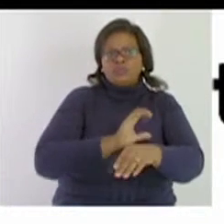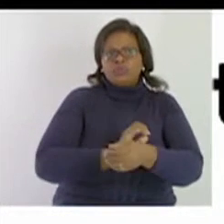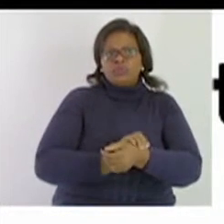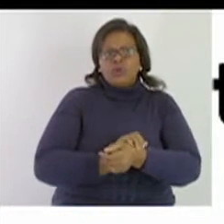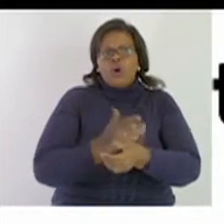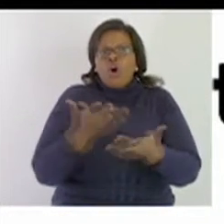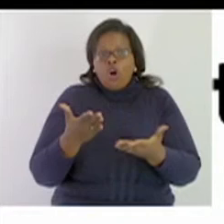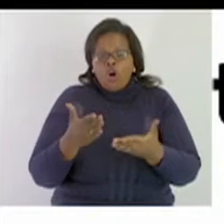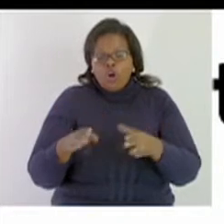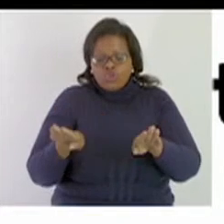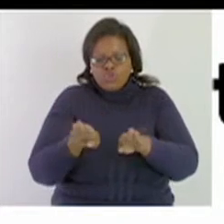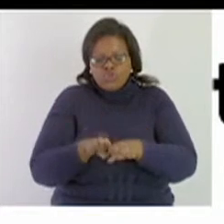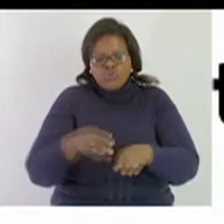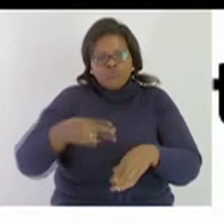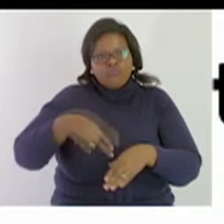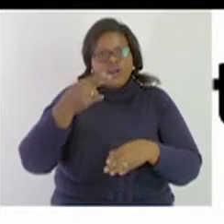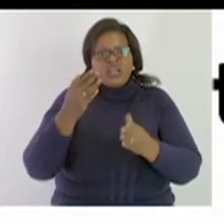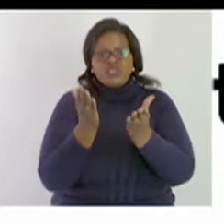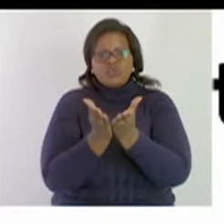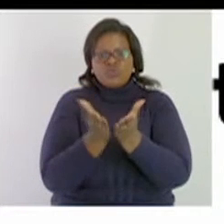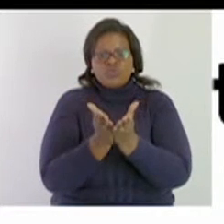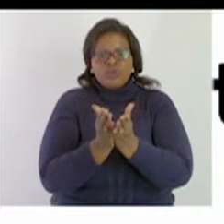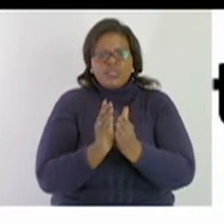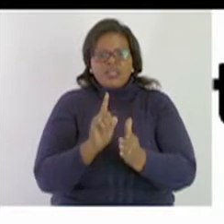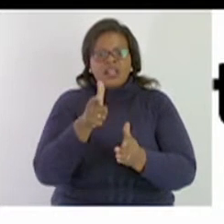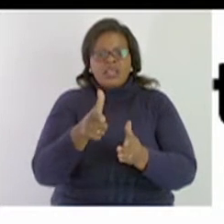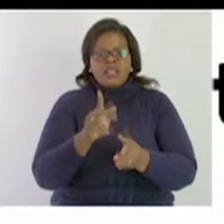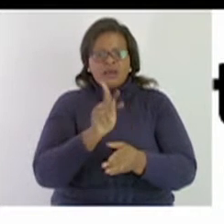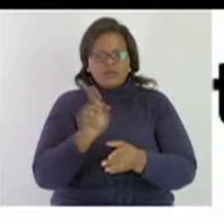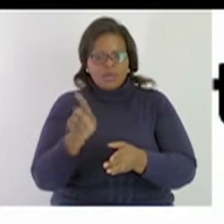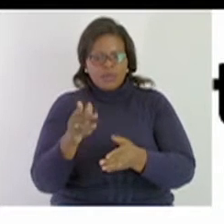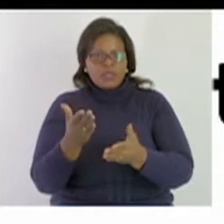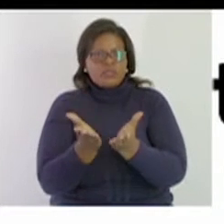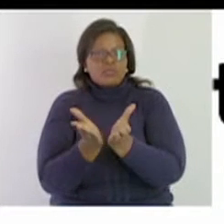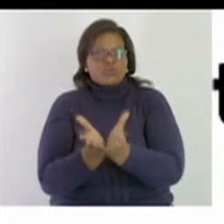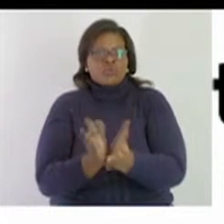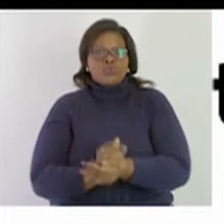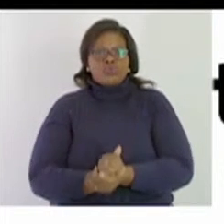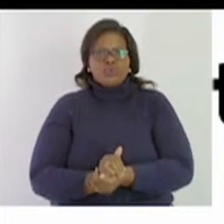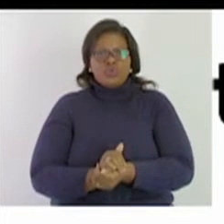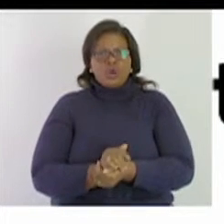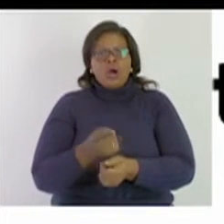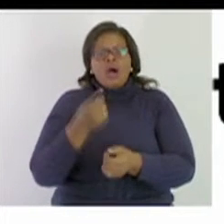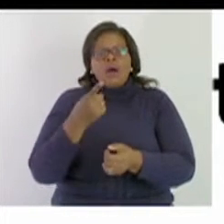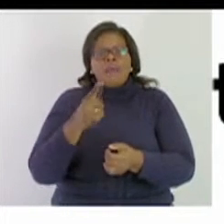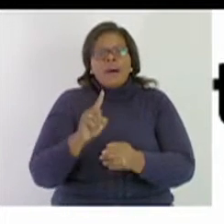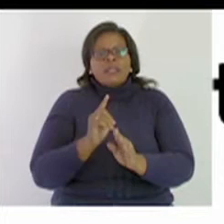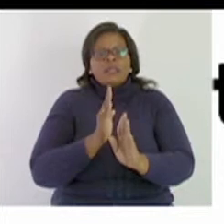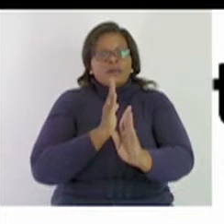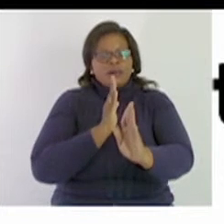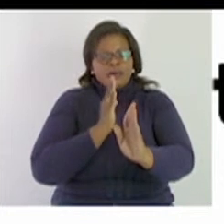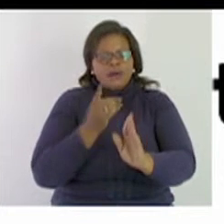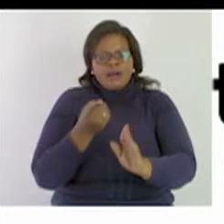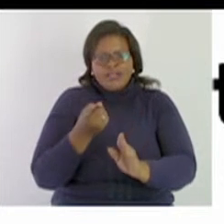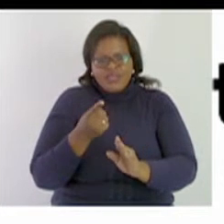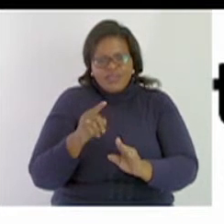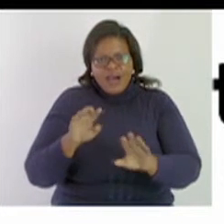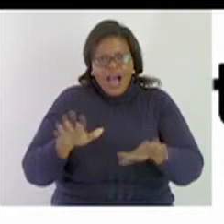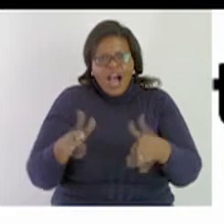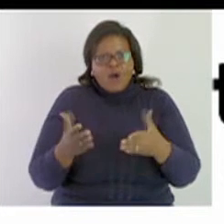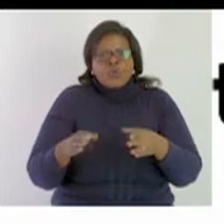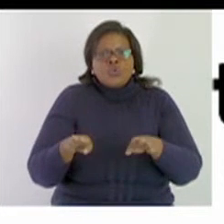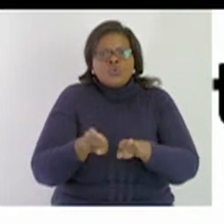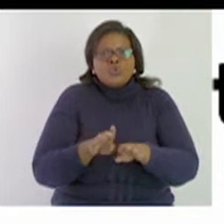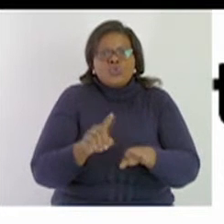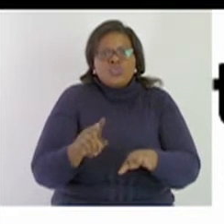before primary school. So, like there is order in the way we do things in life,